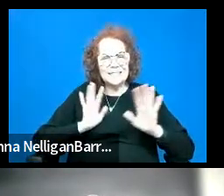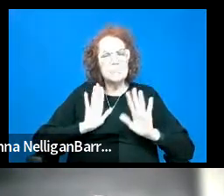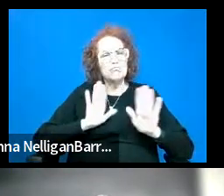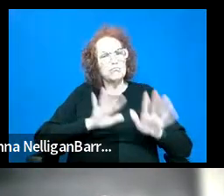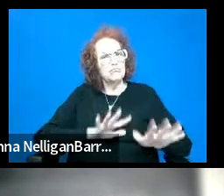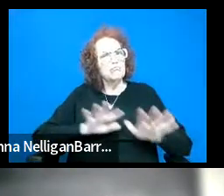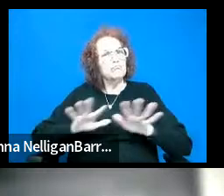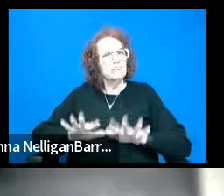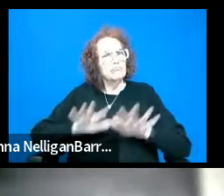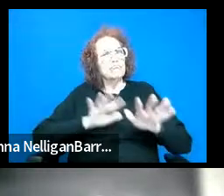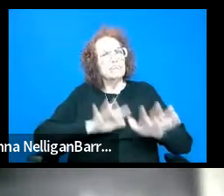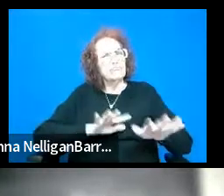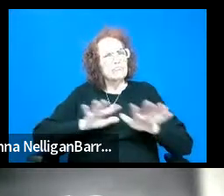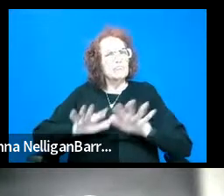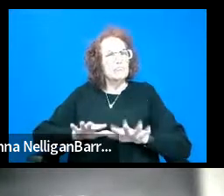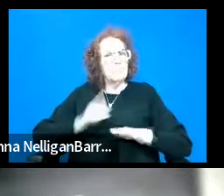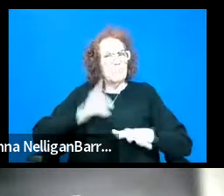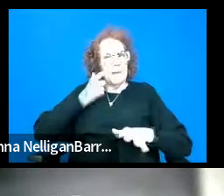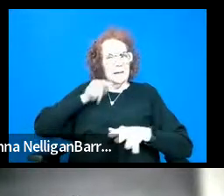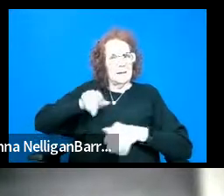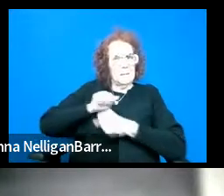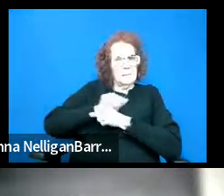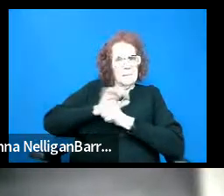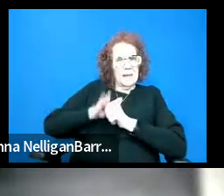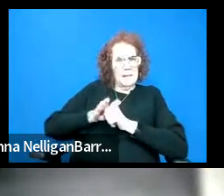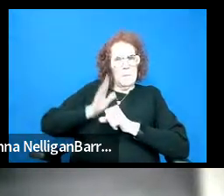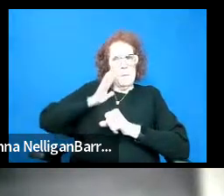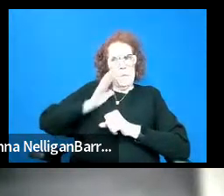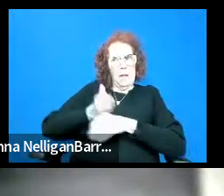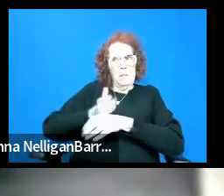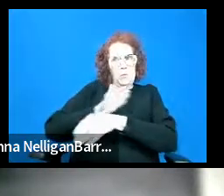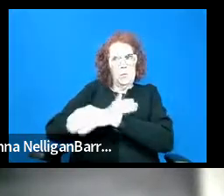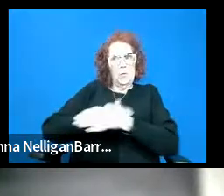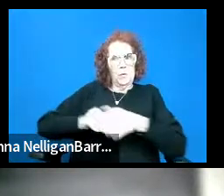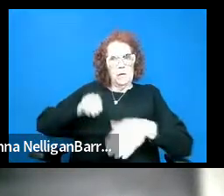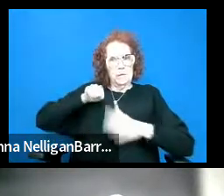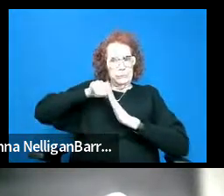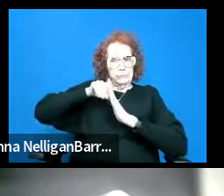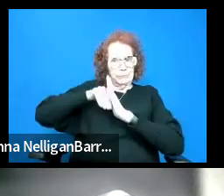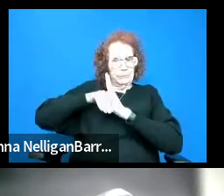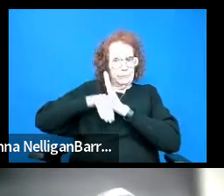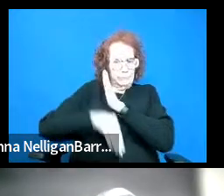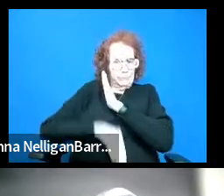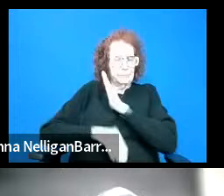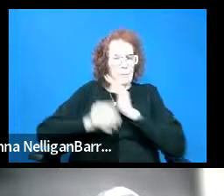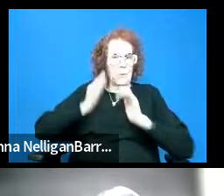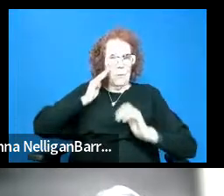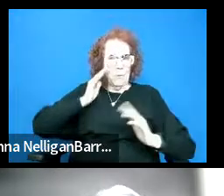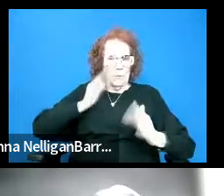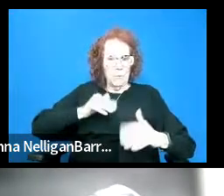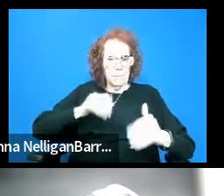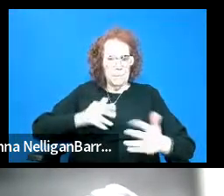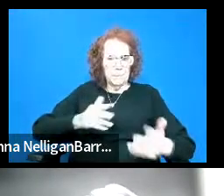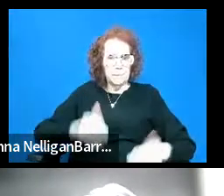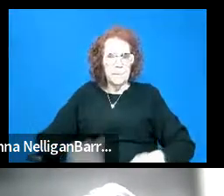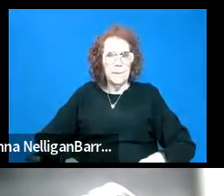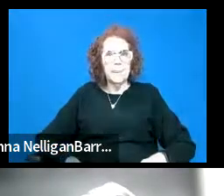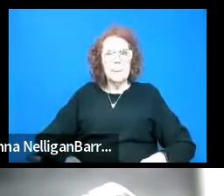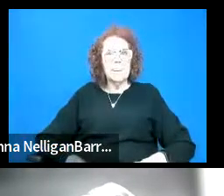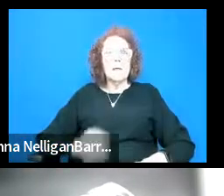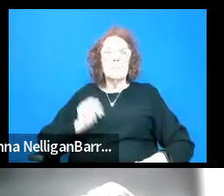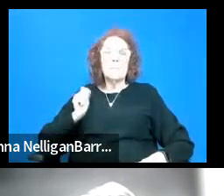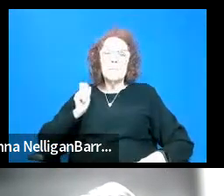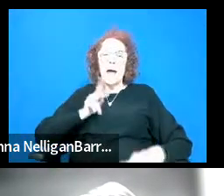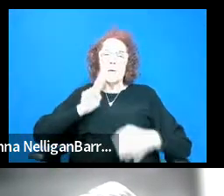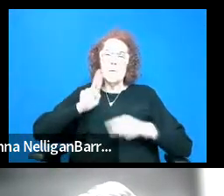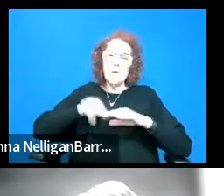will continue to get better and we'll get out of it and back to normal. So we're not